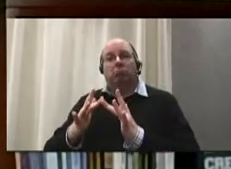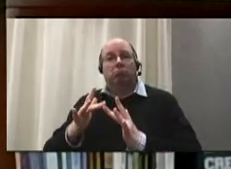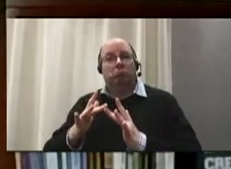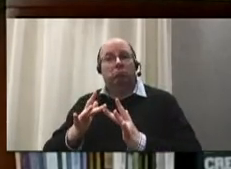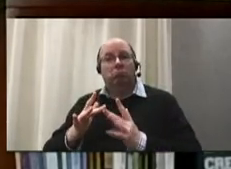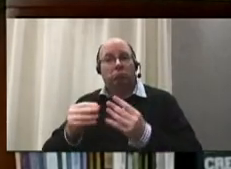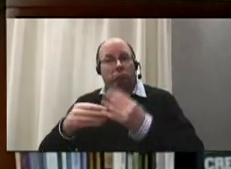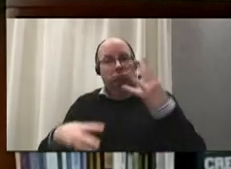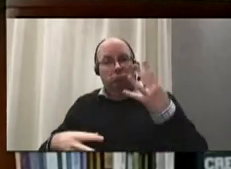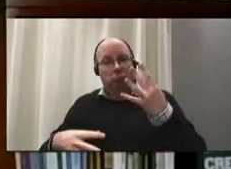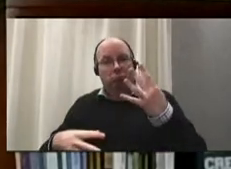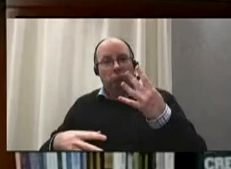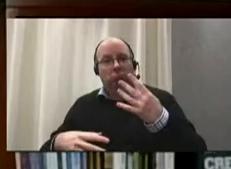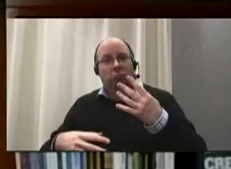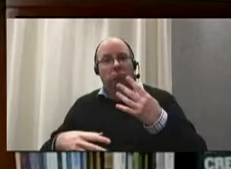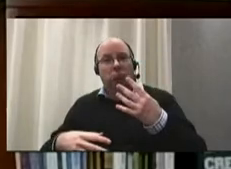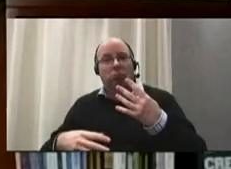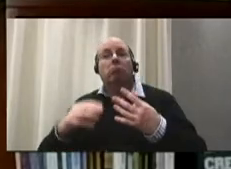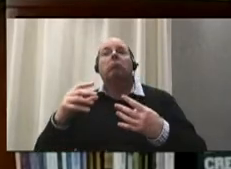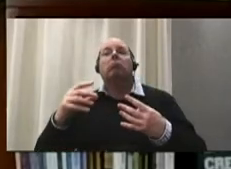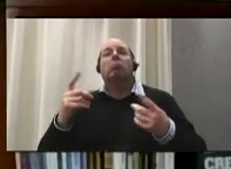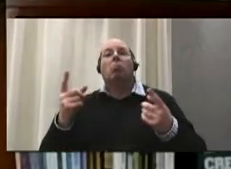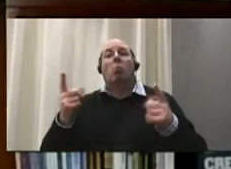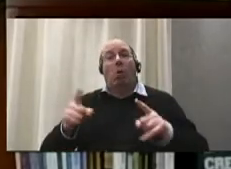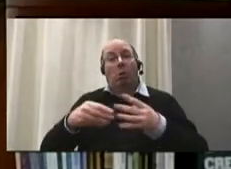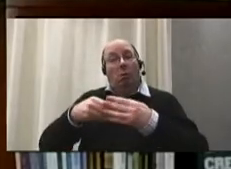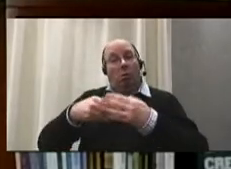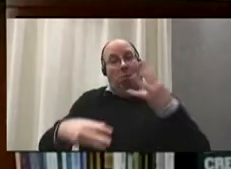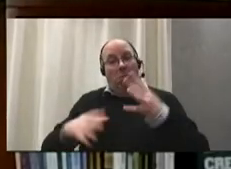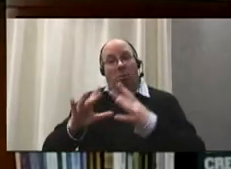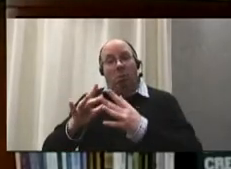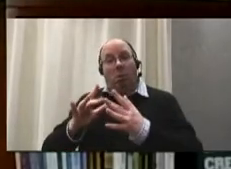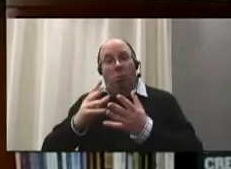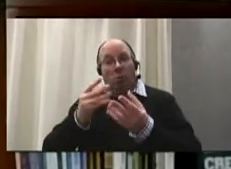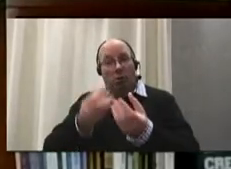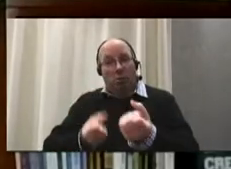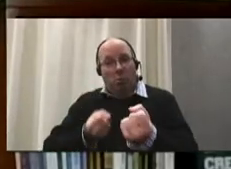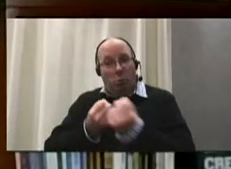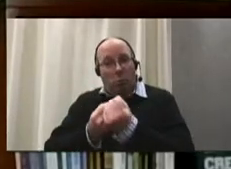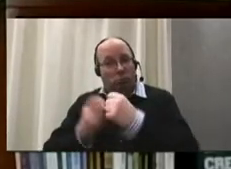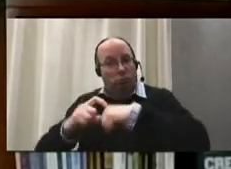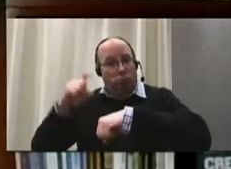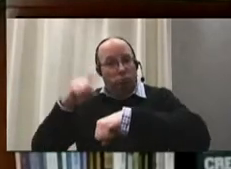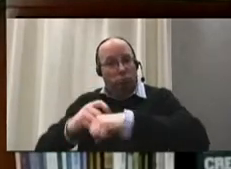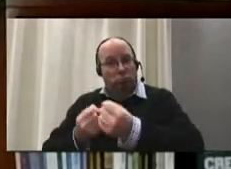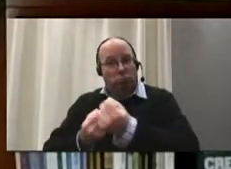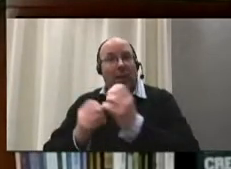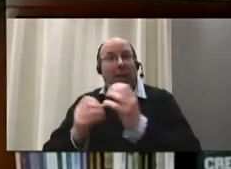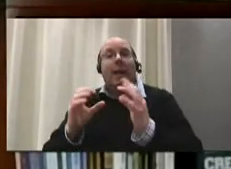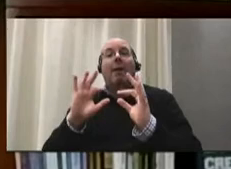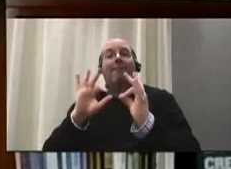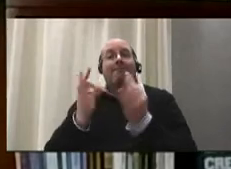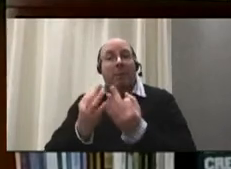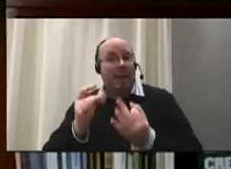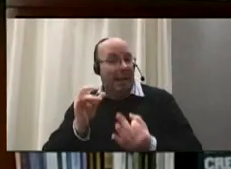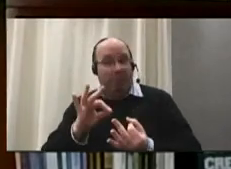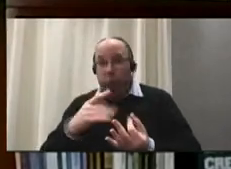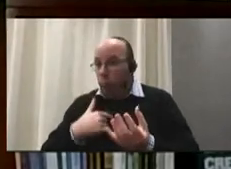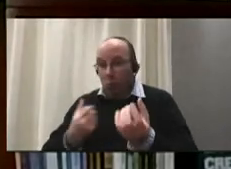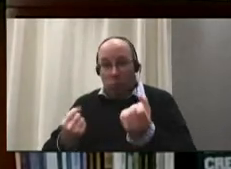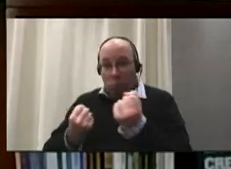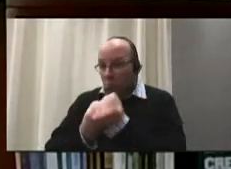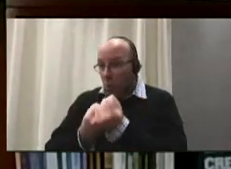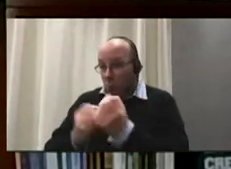provide ongoing support to school communities. And I'm asking our families, when that doesn't happen, we know that members of our community are going to